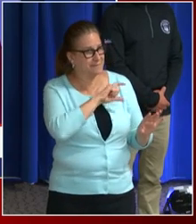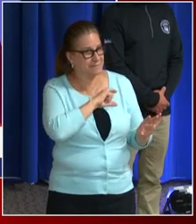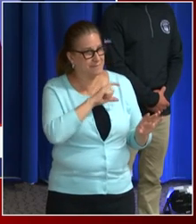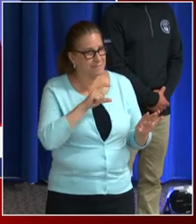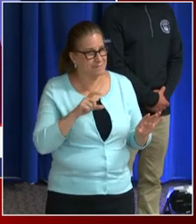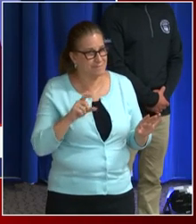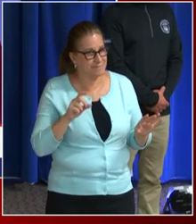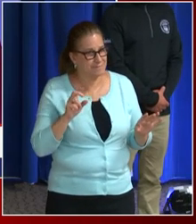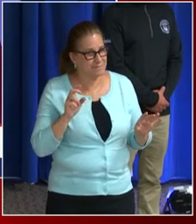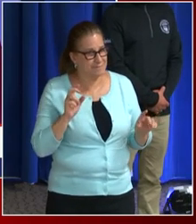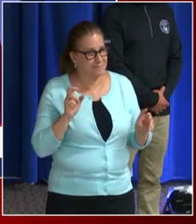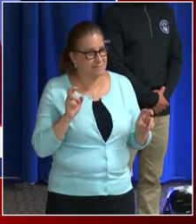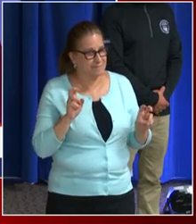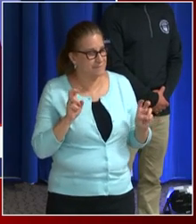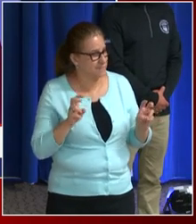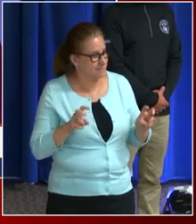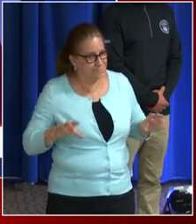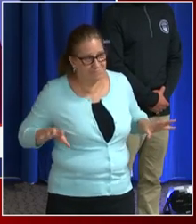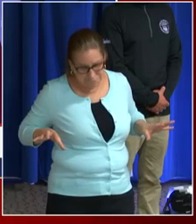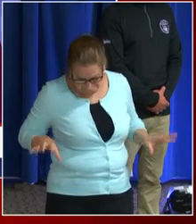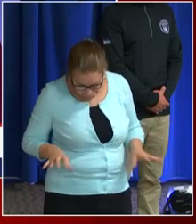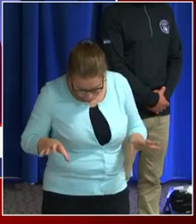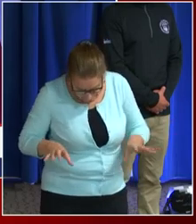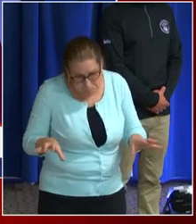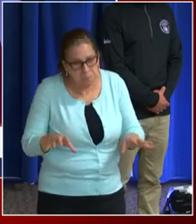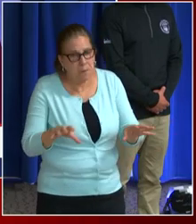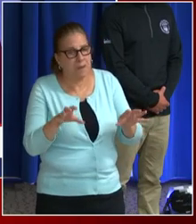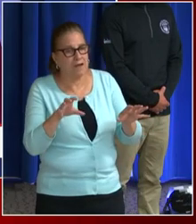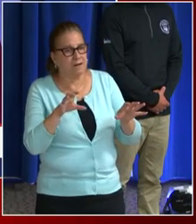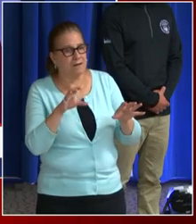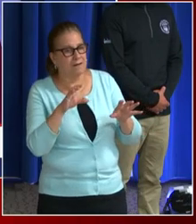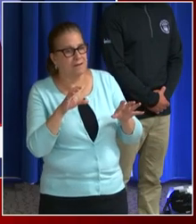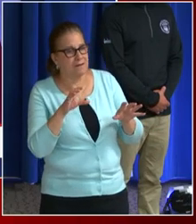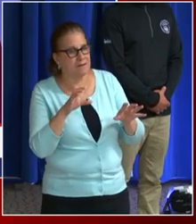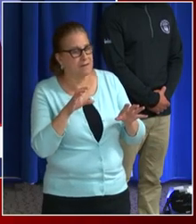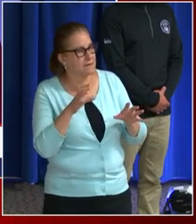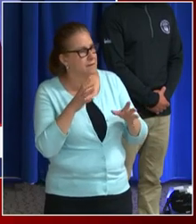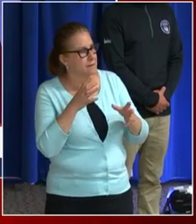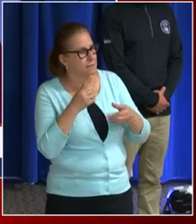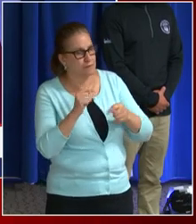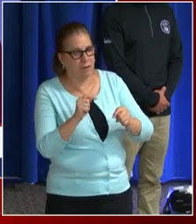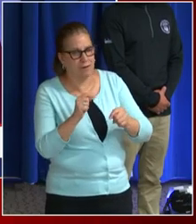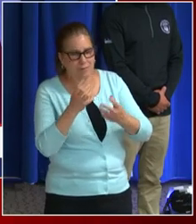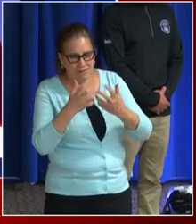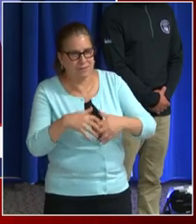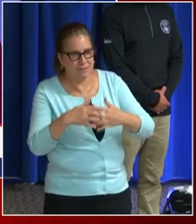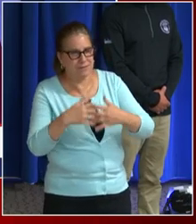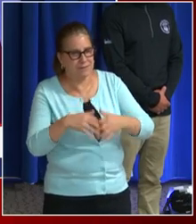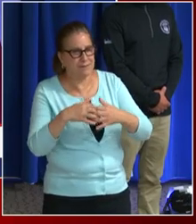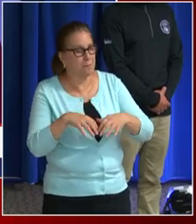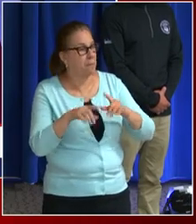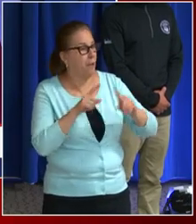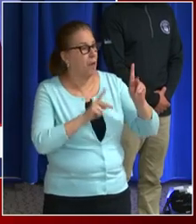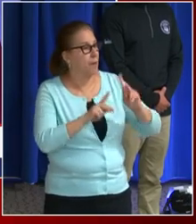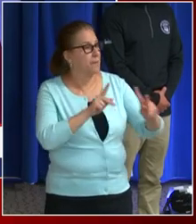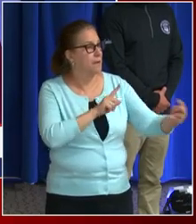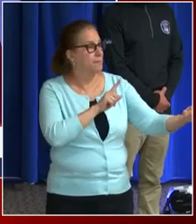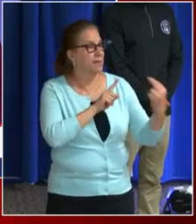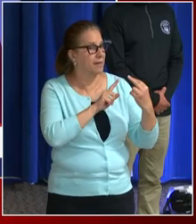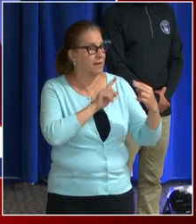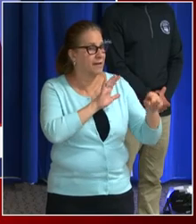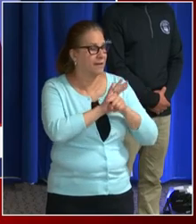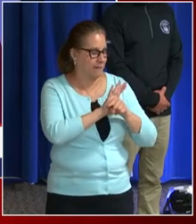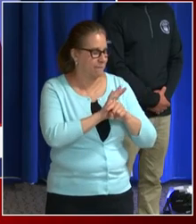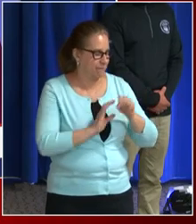that people, it's either true or perceived to be negative by the police, that concerns me personally. Are you able to channel